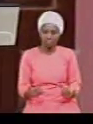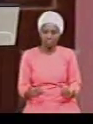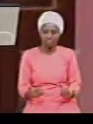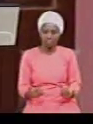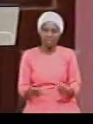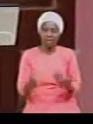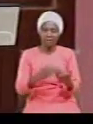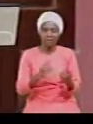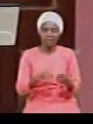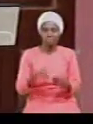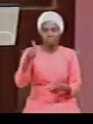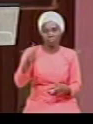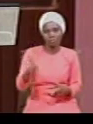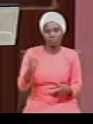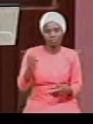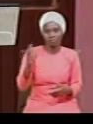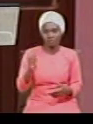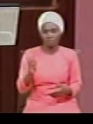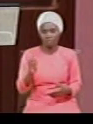Psalm 110.